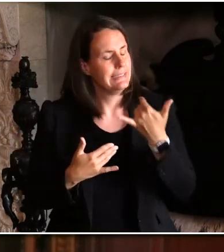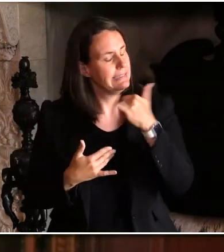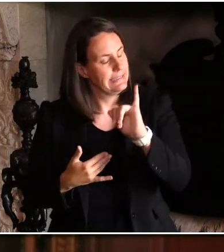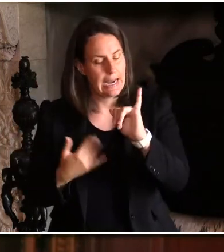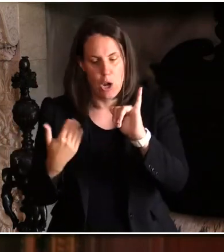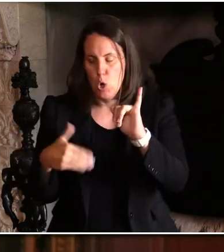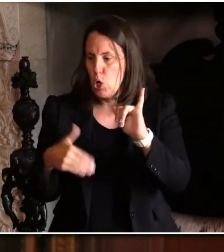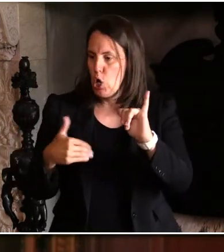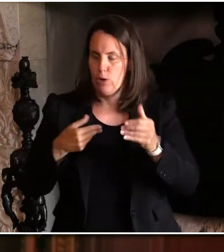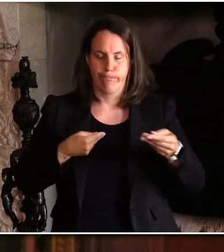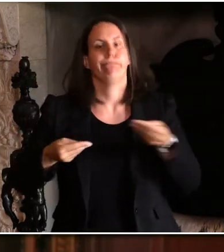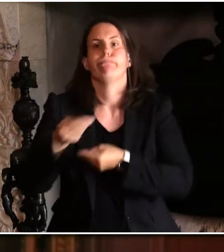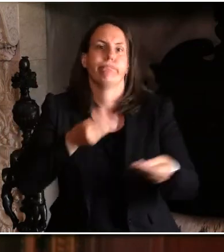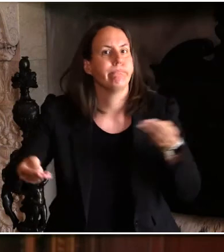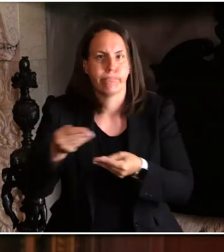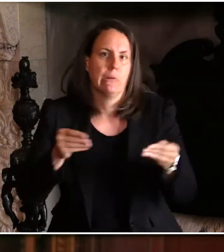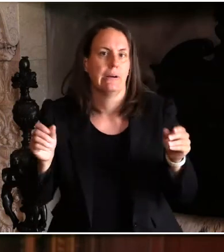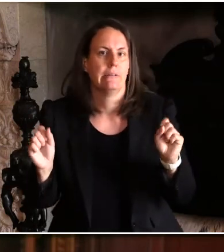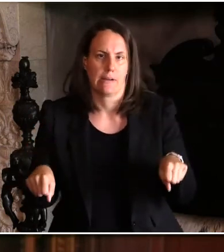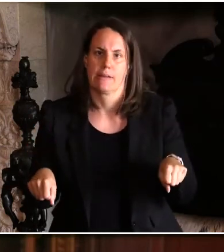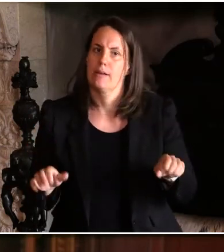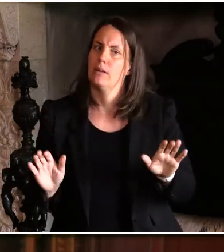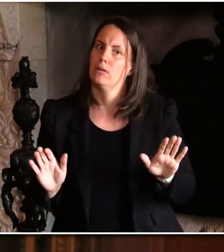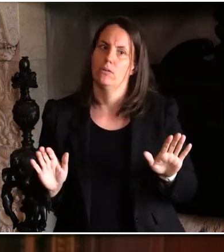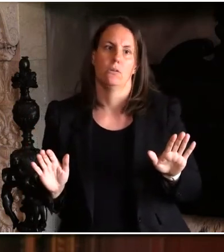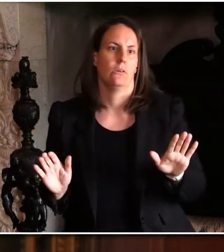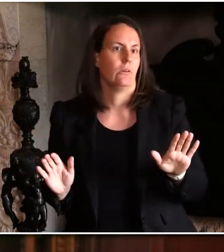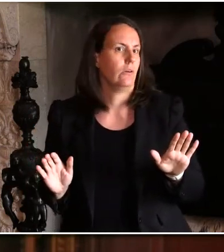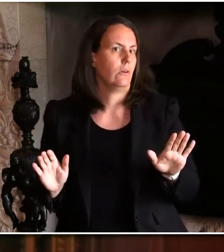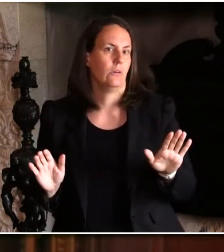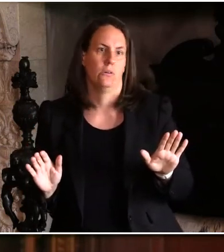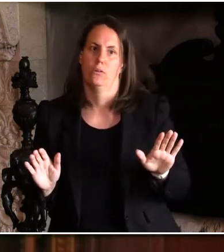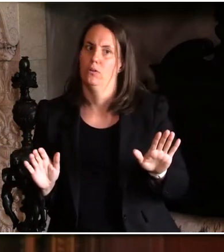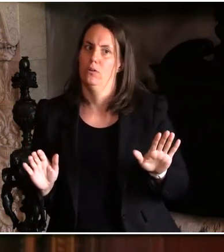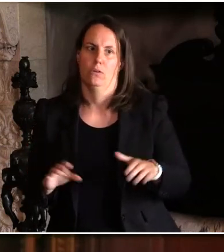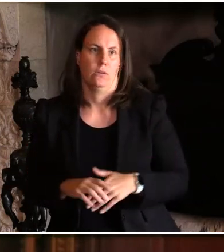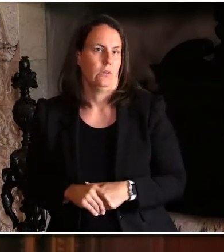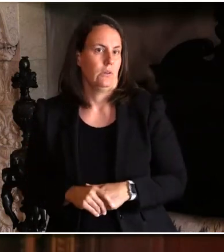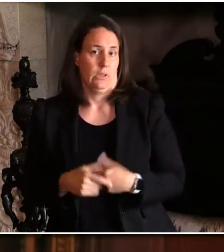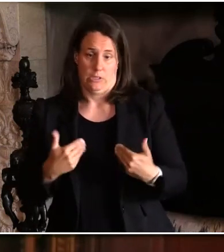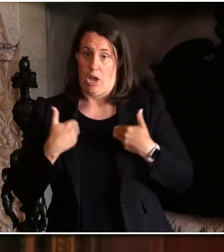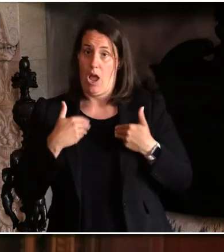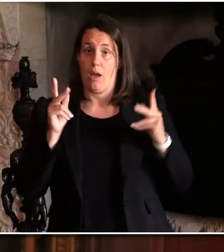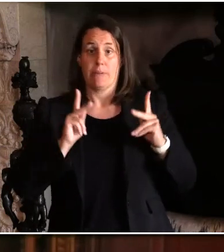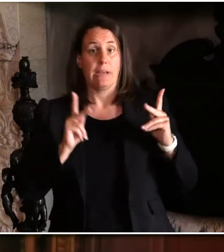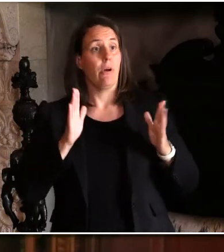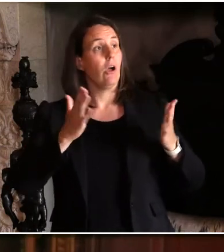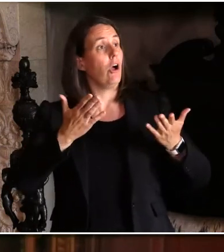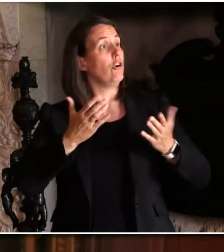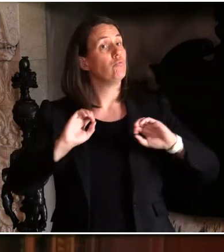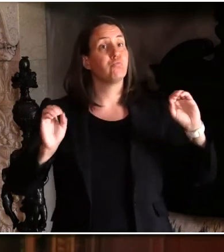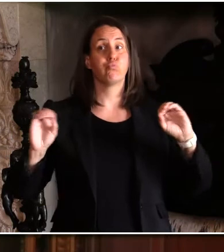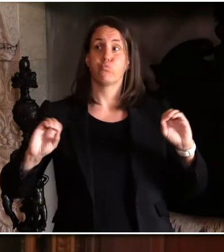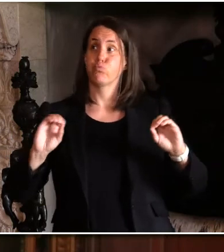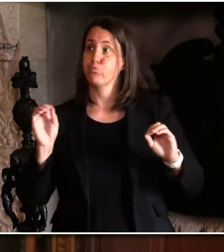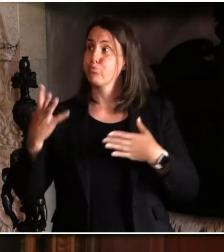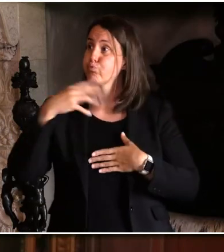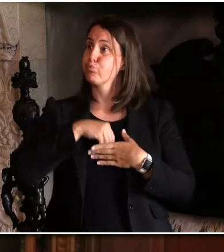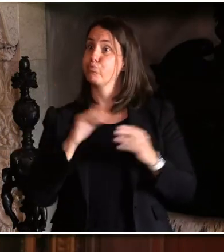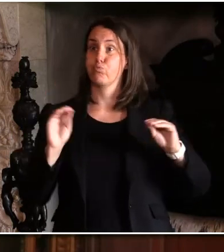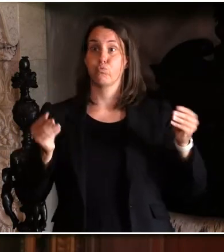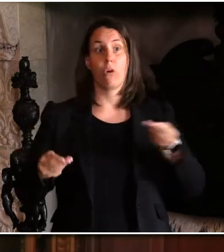community spread increasing in communities can very much be driven by young people who don't have symptoms. So when we talk about the ways that we need to